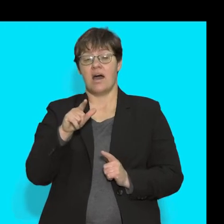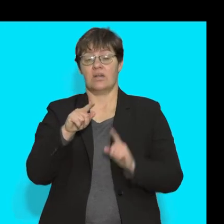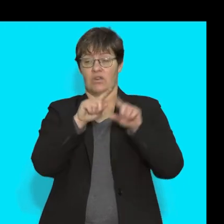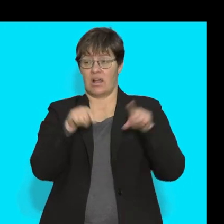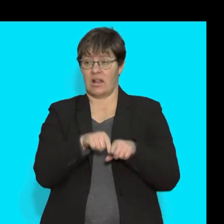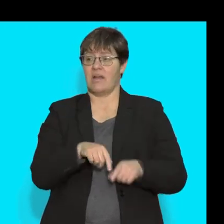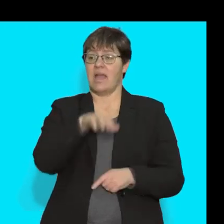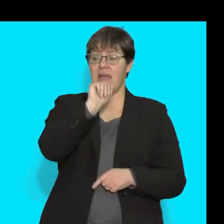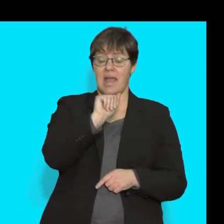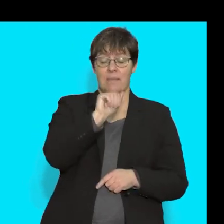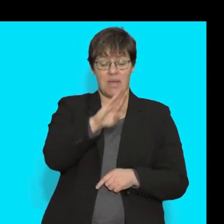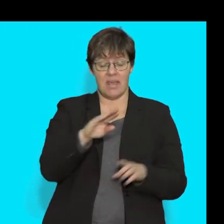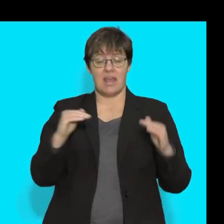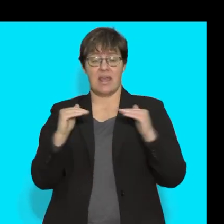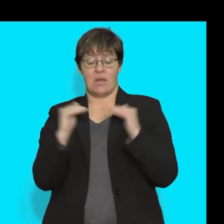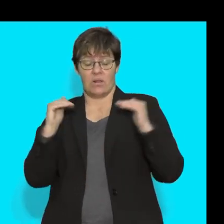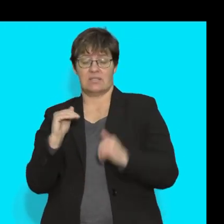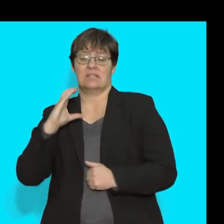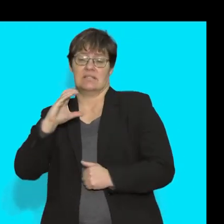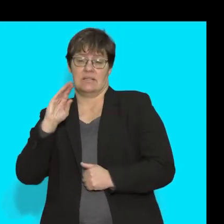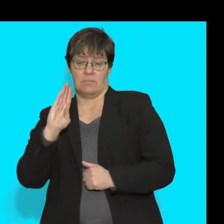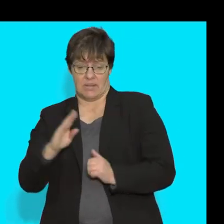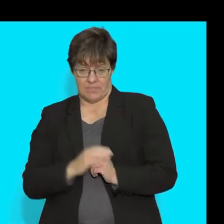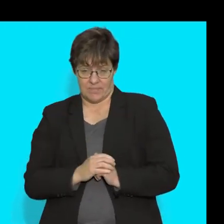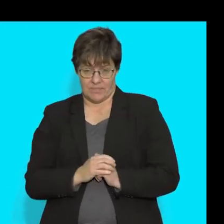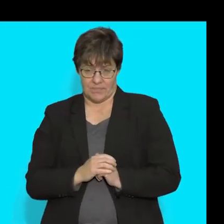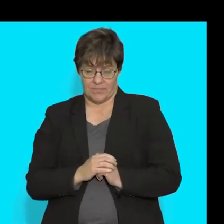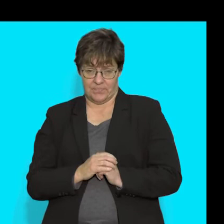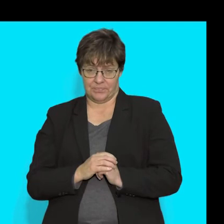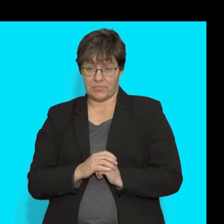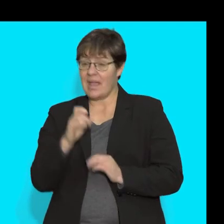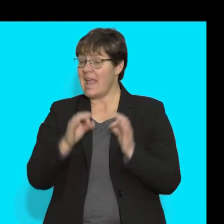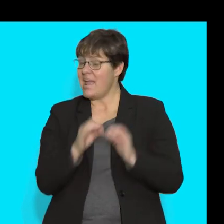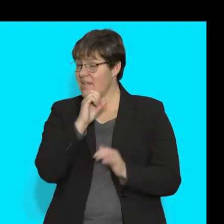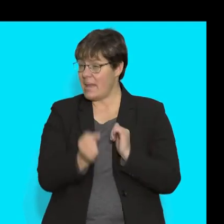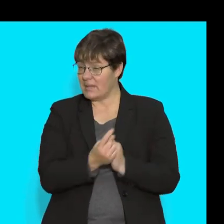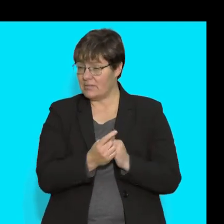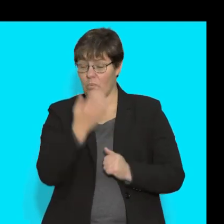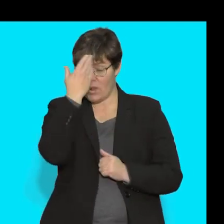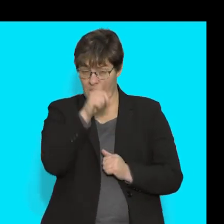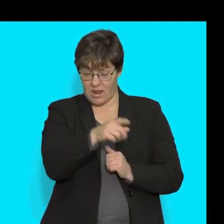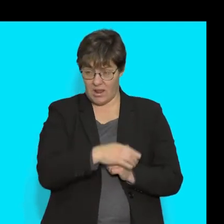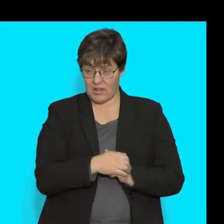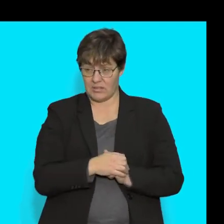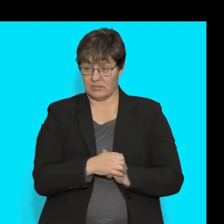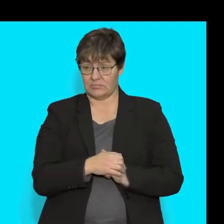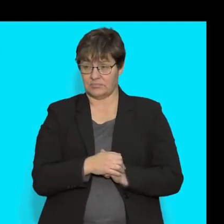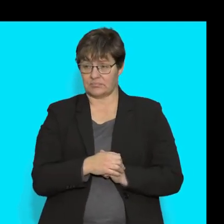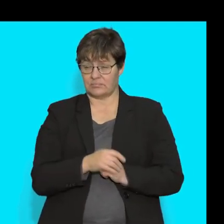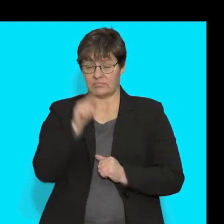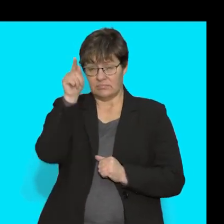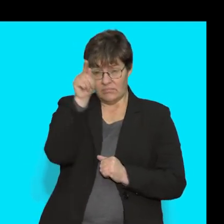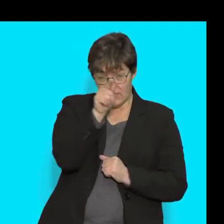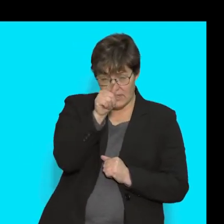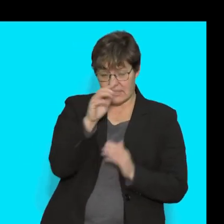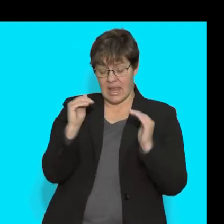to CB, right? And if that is the case, we know now that this